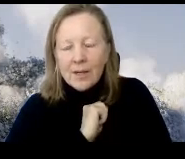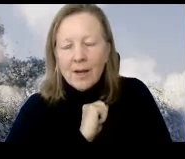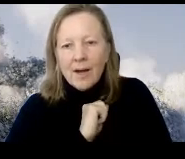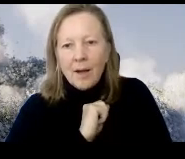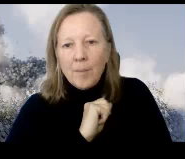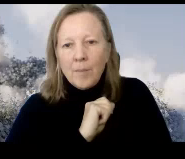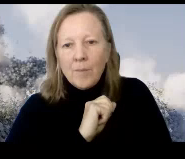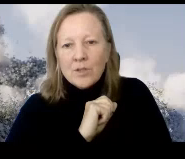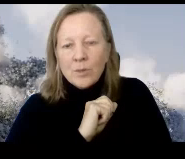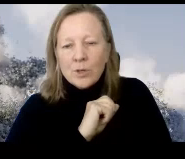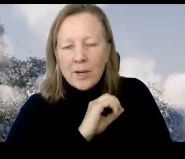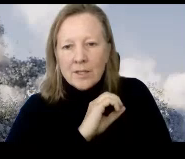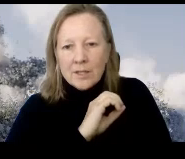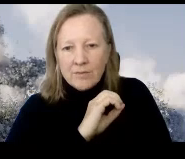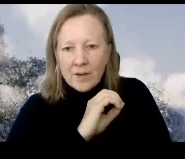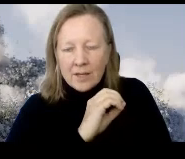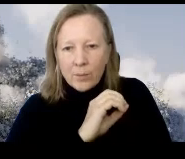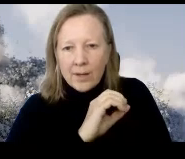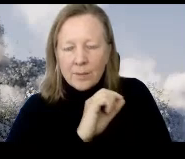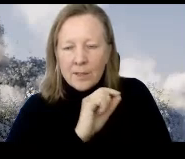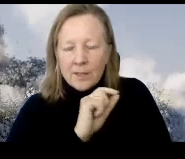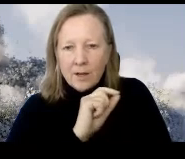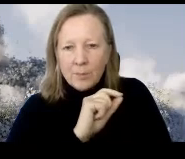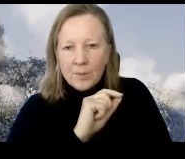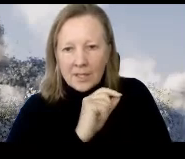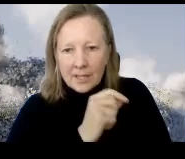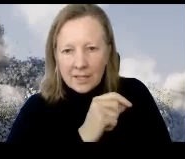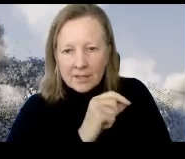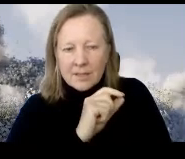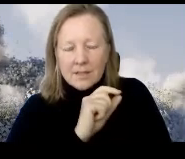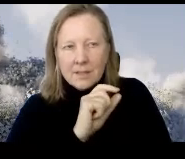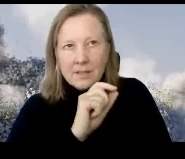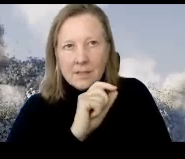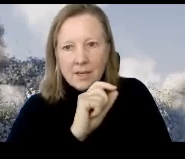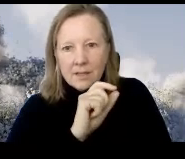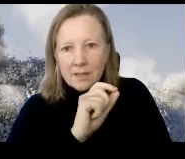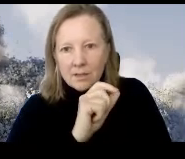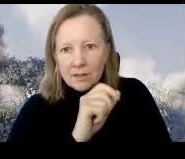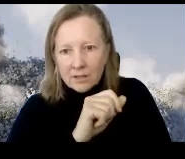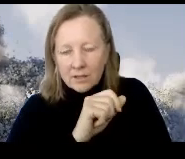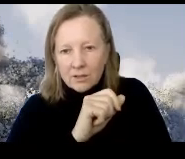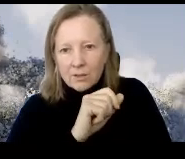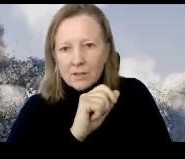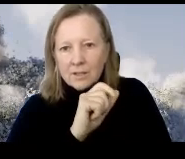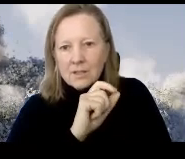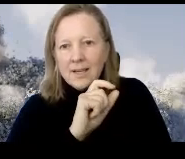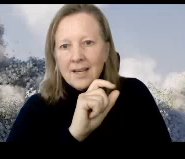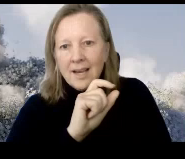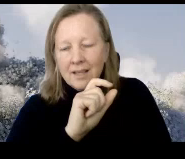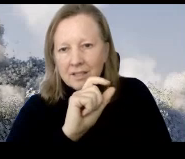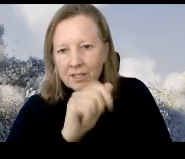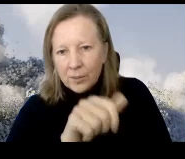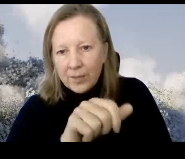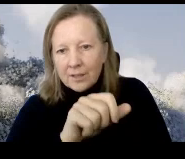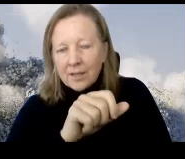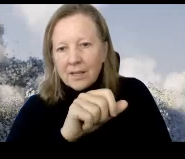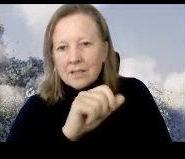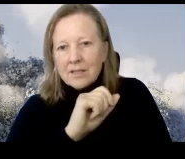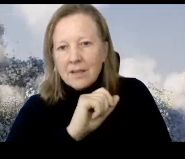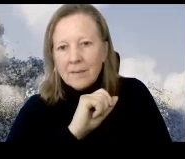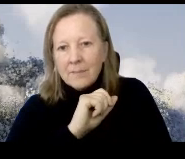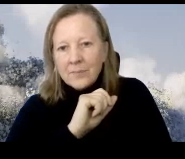summer. So we're trying to find a way that we can help the Canadian citizens and the international students and the